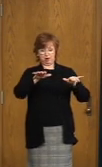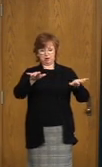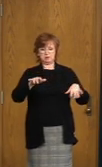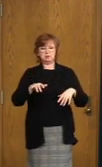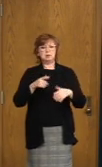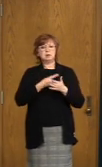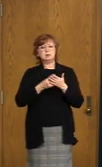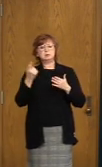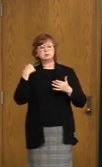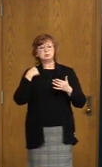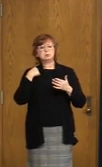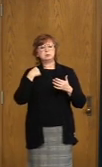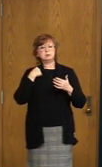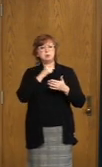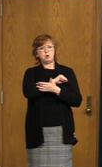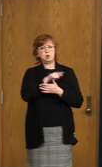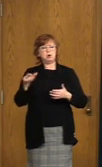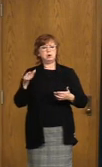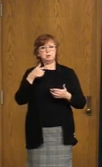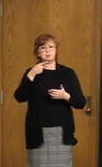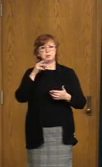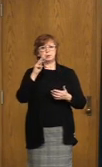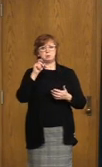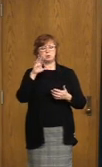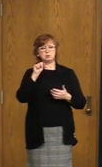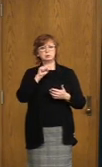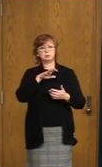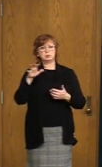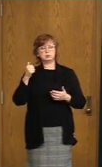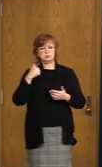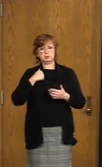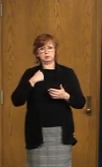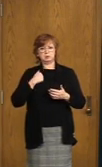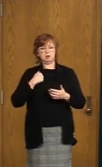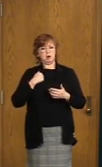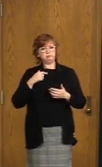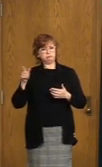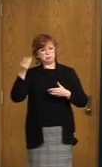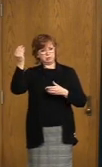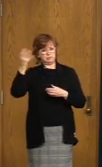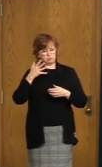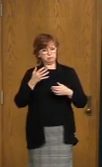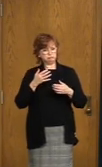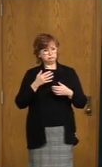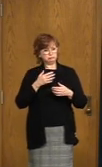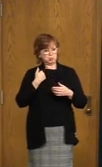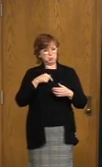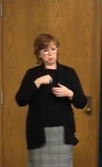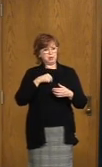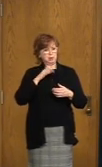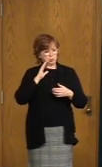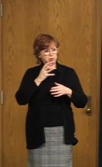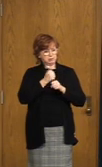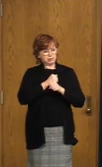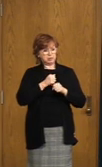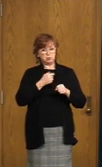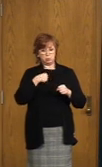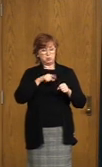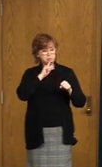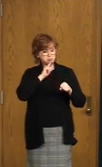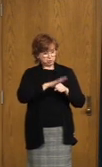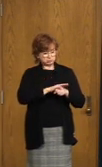week, that we still are going to get our allocation of vaccines that we were allocated in the first quarter of this year. We're hopeful